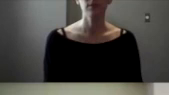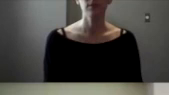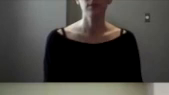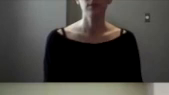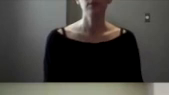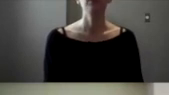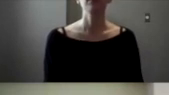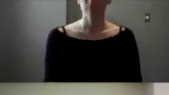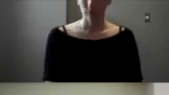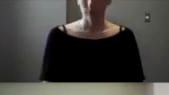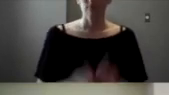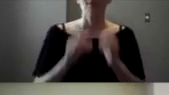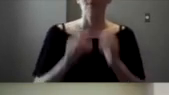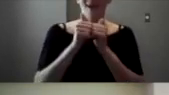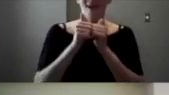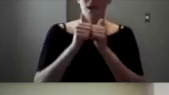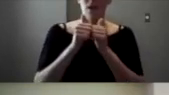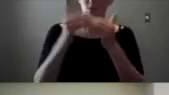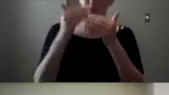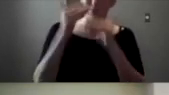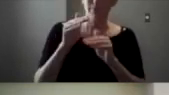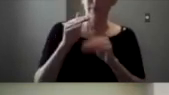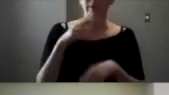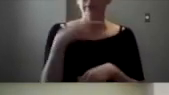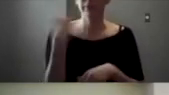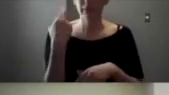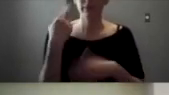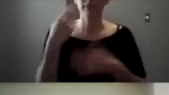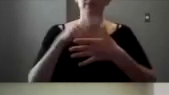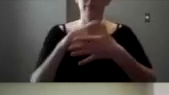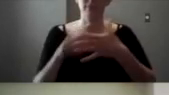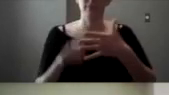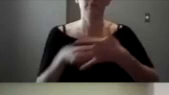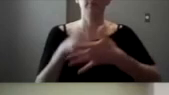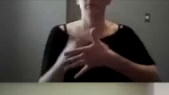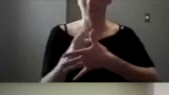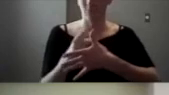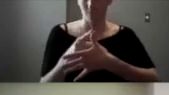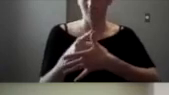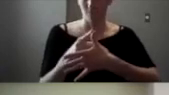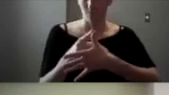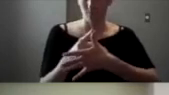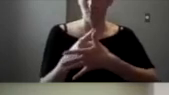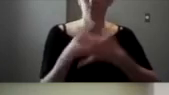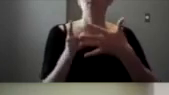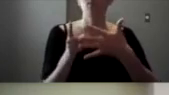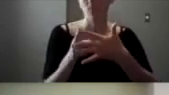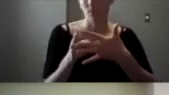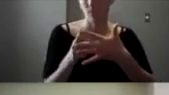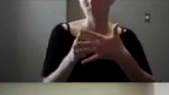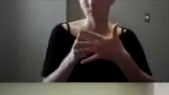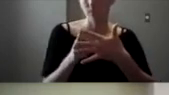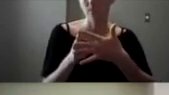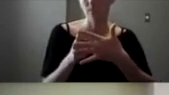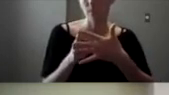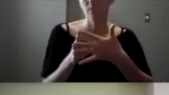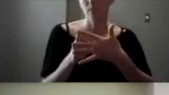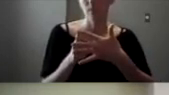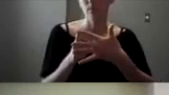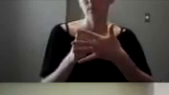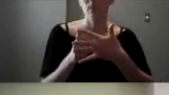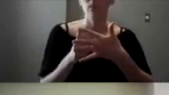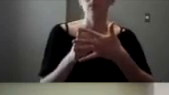remote registration, counseling, and consent. Have the client or patient wait in her car, perform intake through a phone